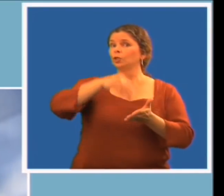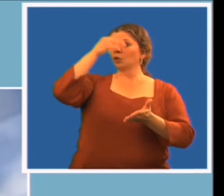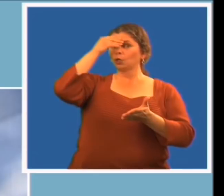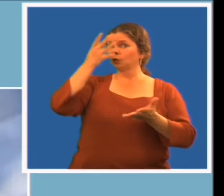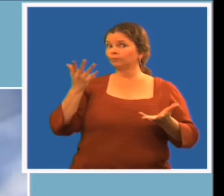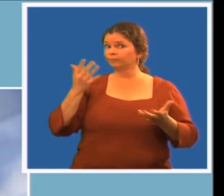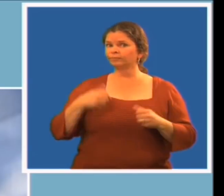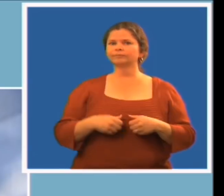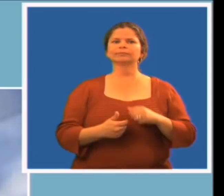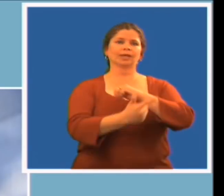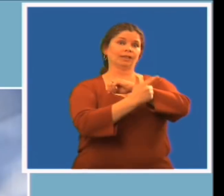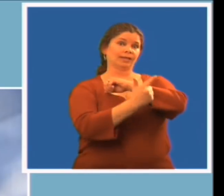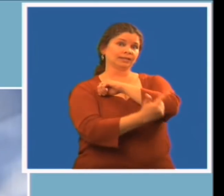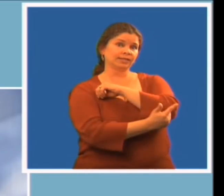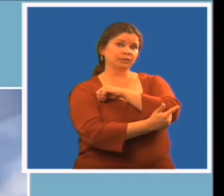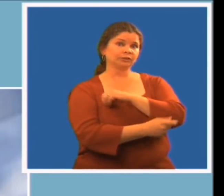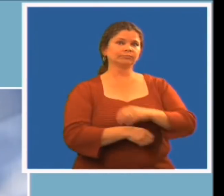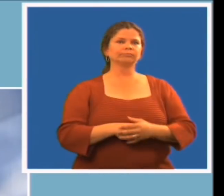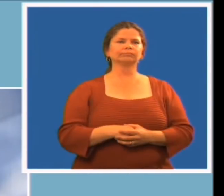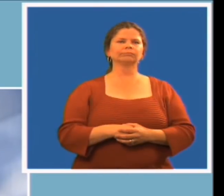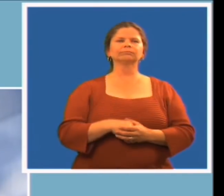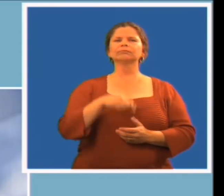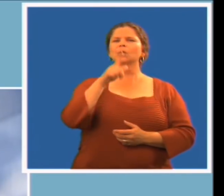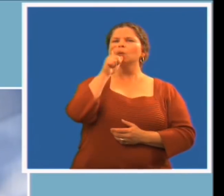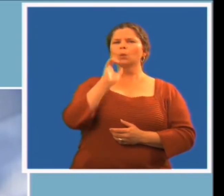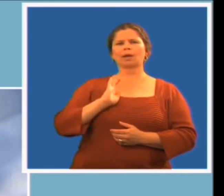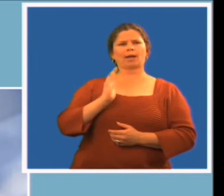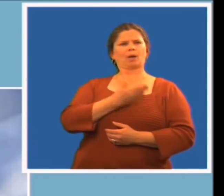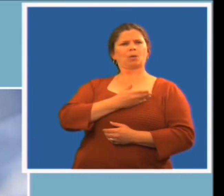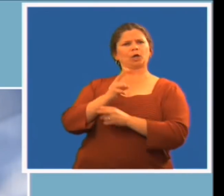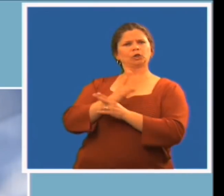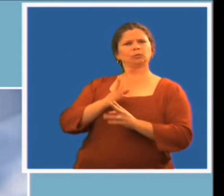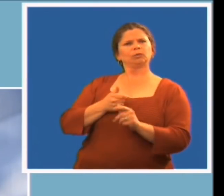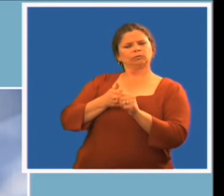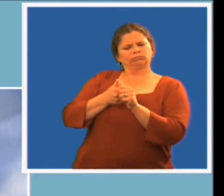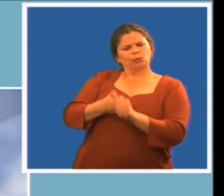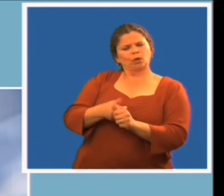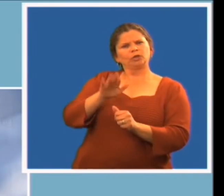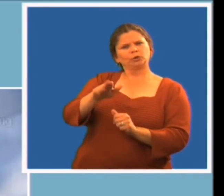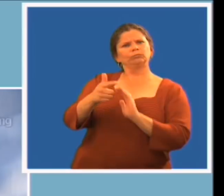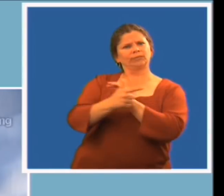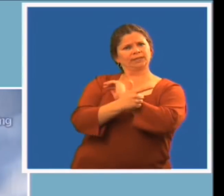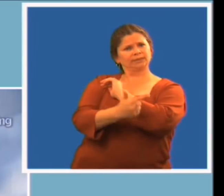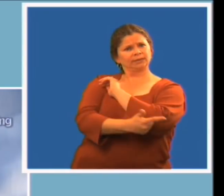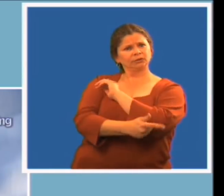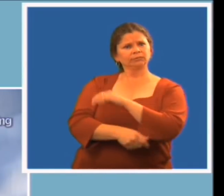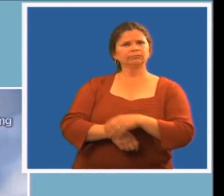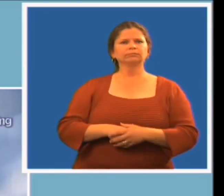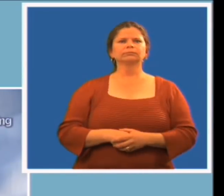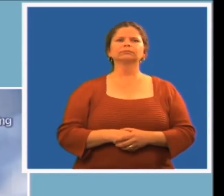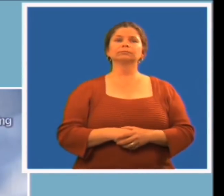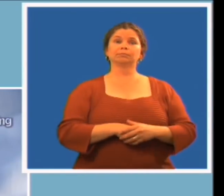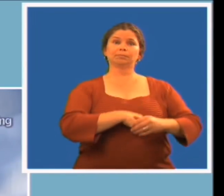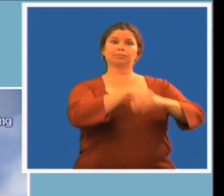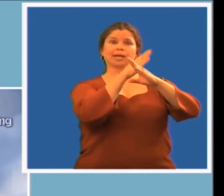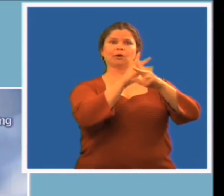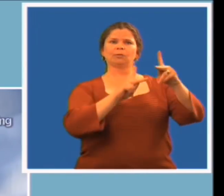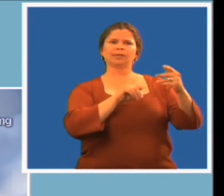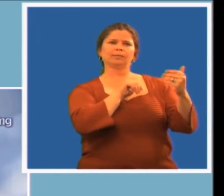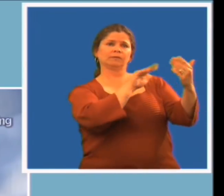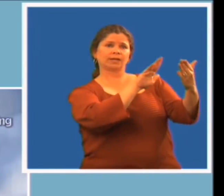Thank you for participating in this training session. You've learned about the legislation, who our customers are according